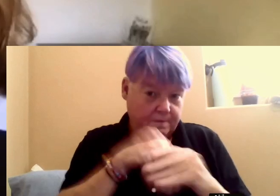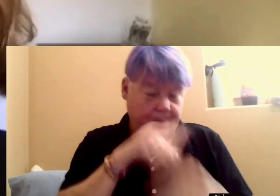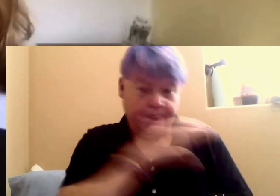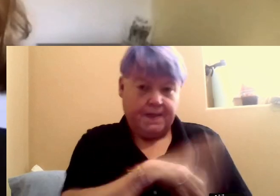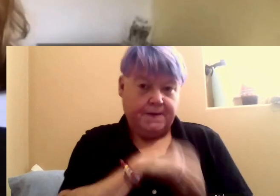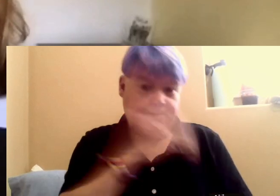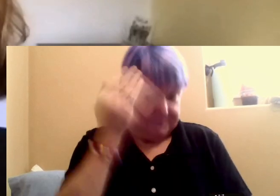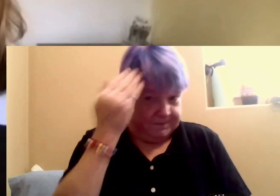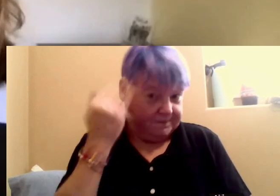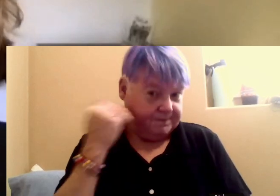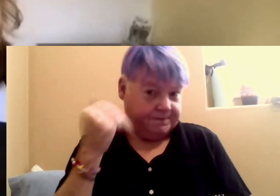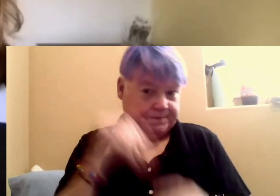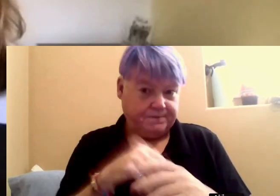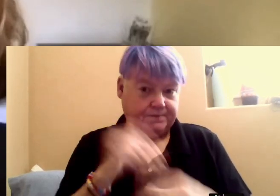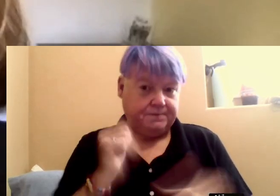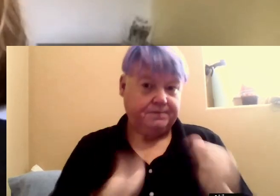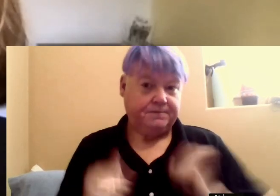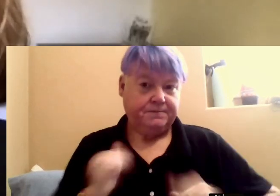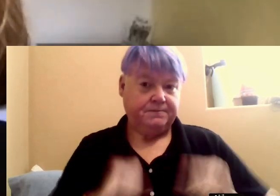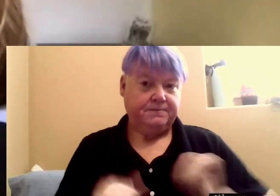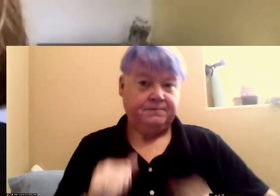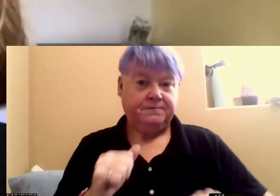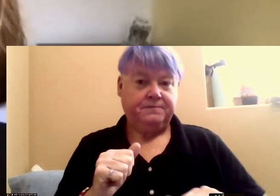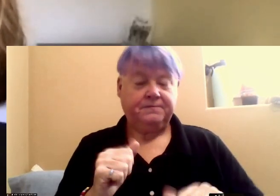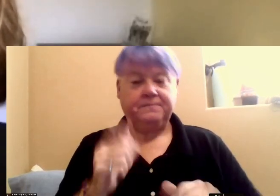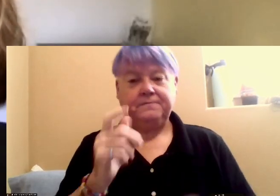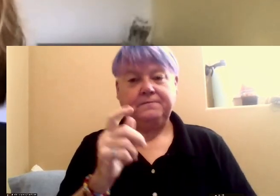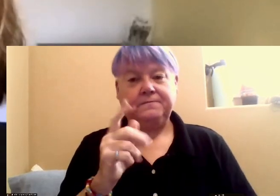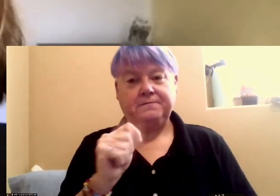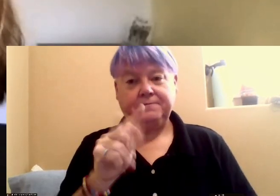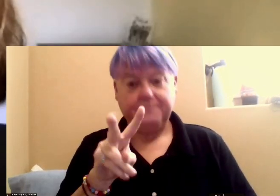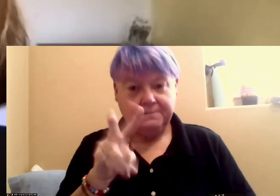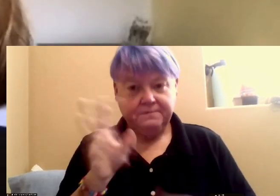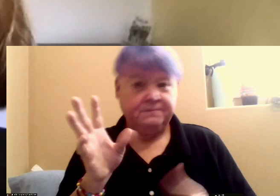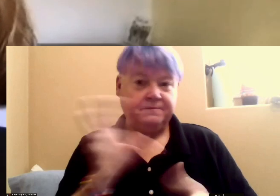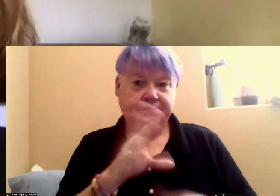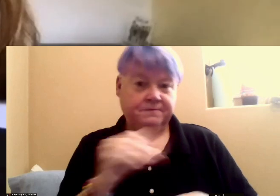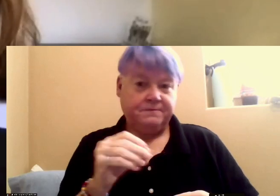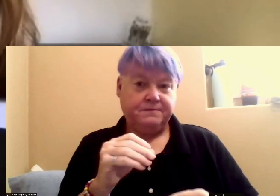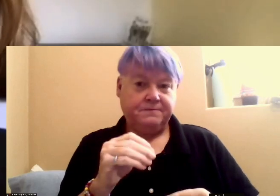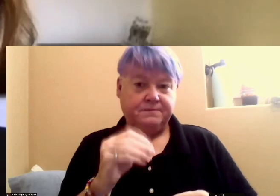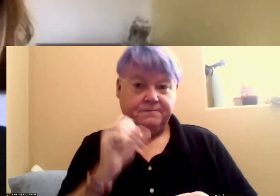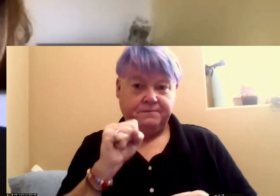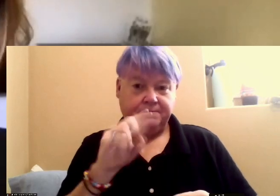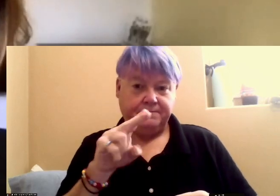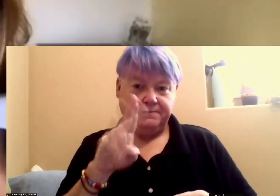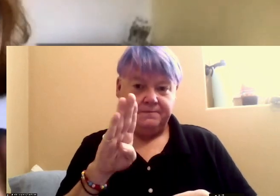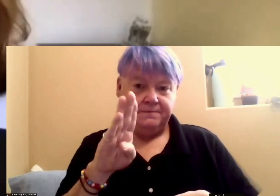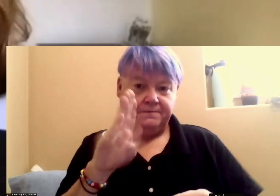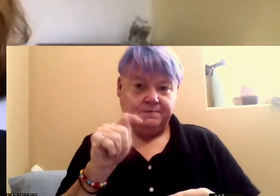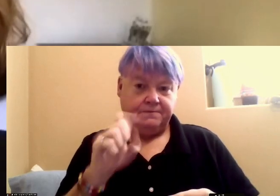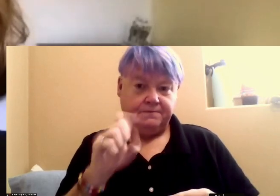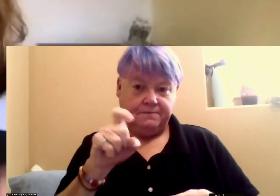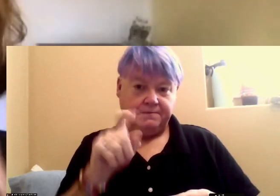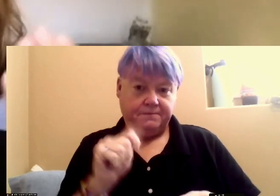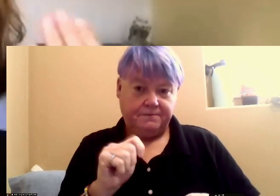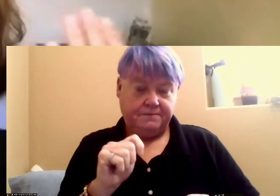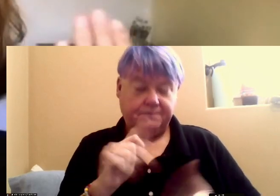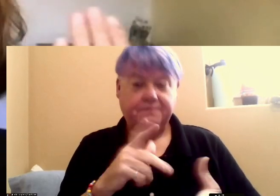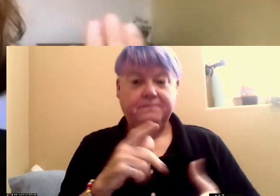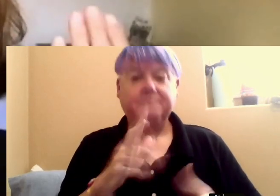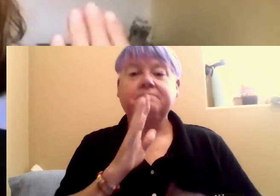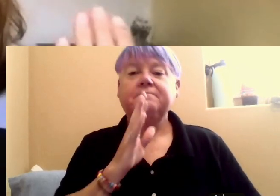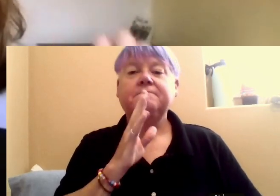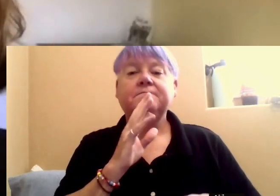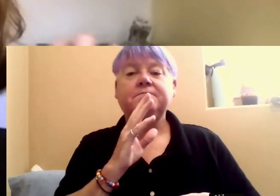in a play or a screenplay. So it's so much subtext and so much, it's all just dialogue. And so we